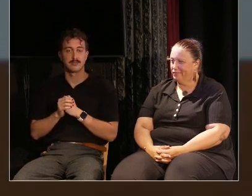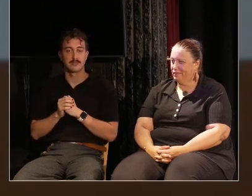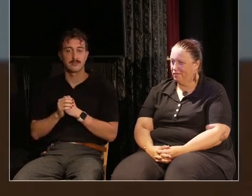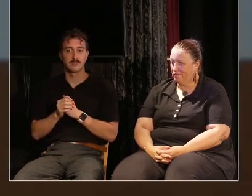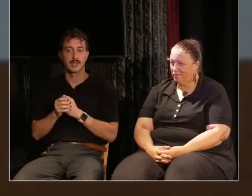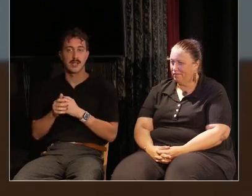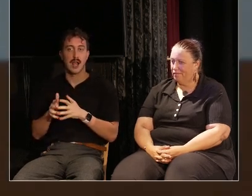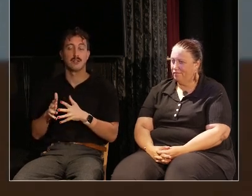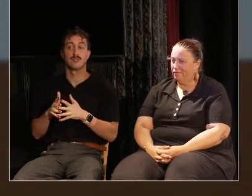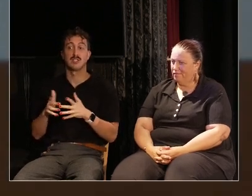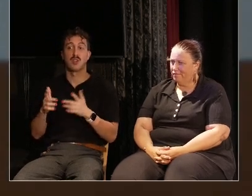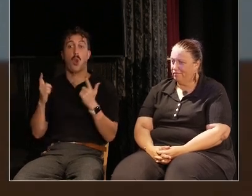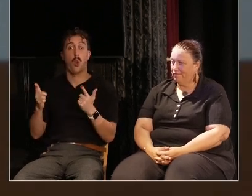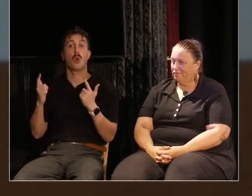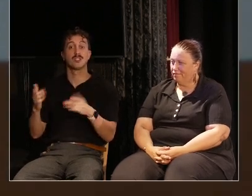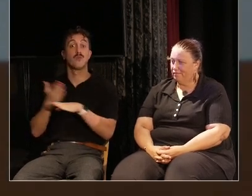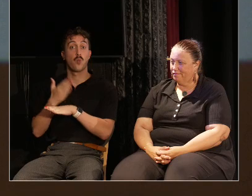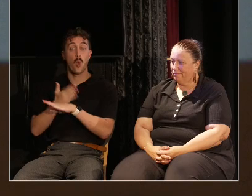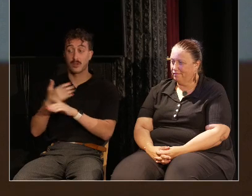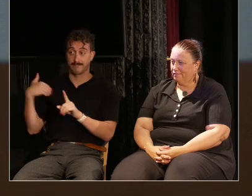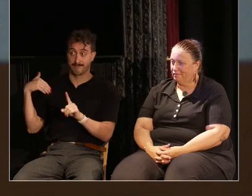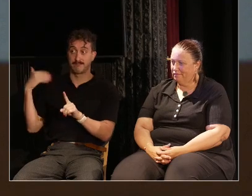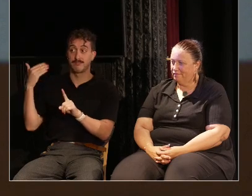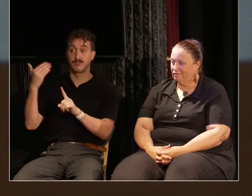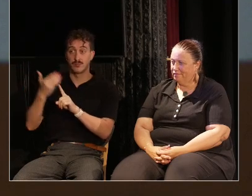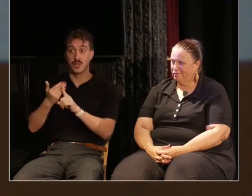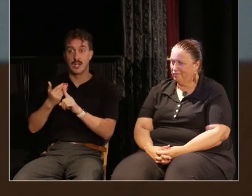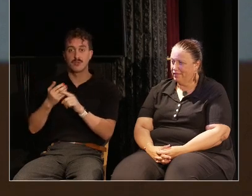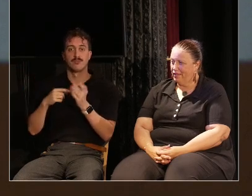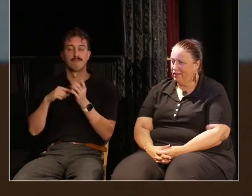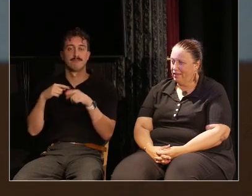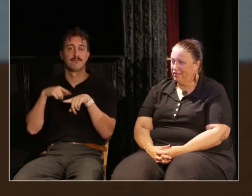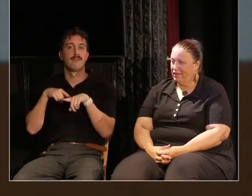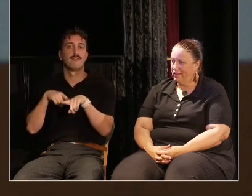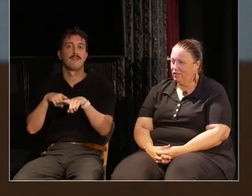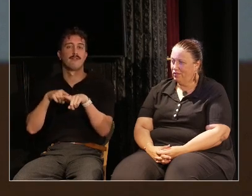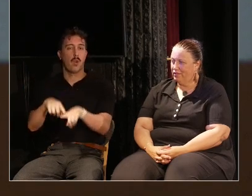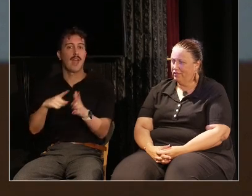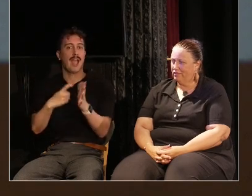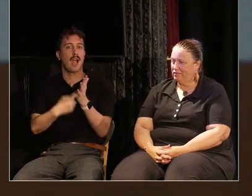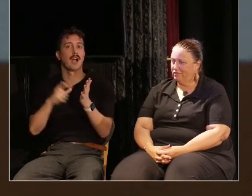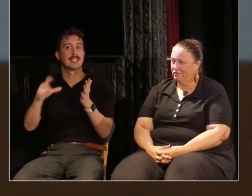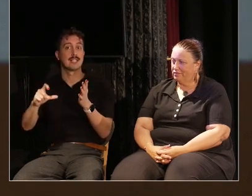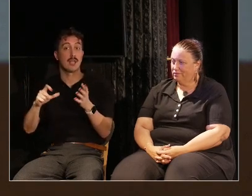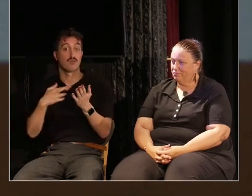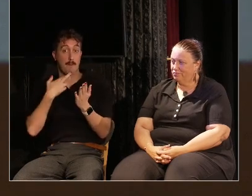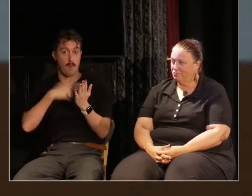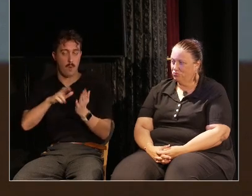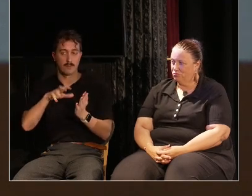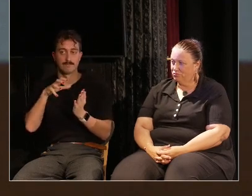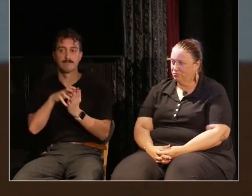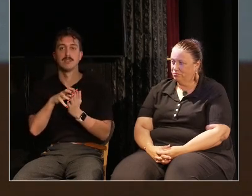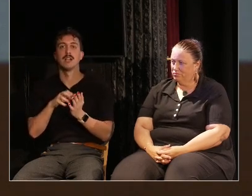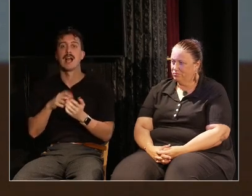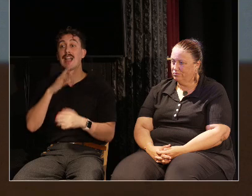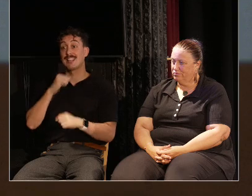large body of work that needs to be done to bring to bear the ALRC report, and the government did not allow that